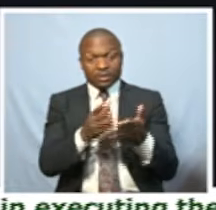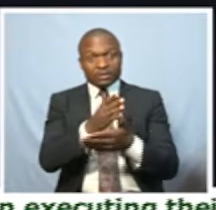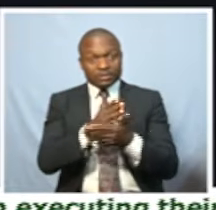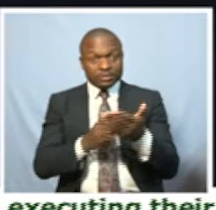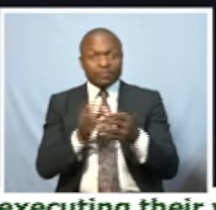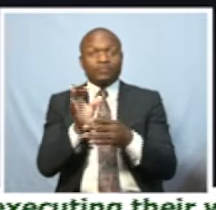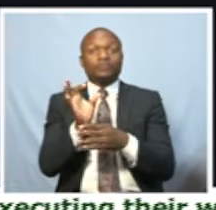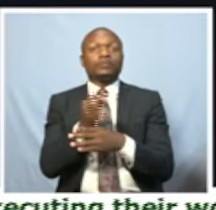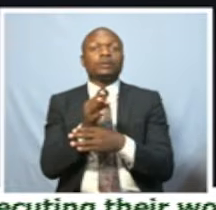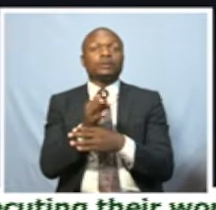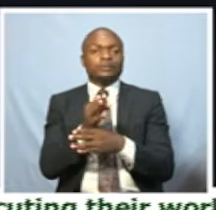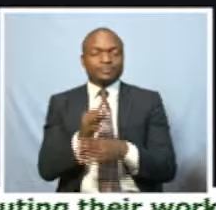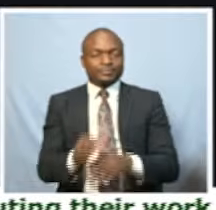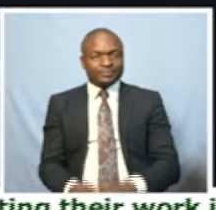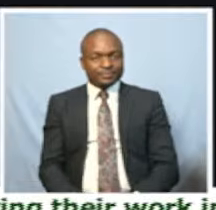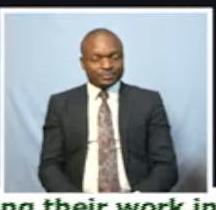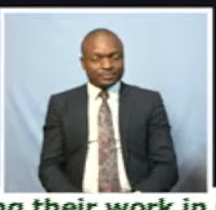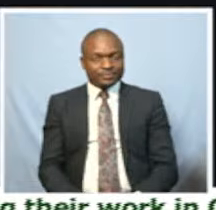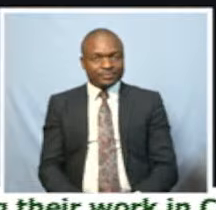some fish.